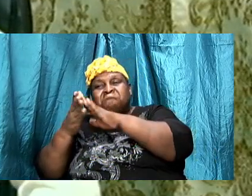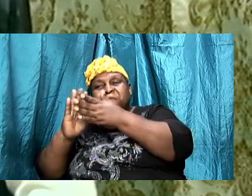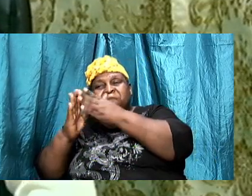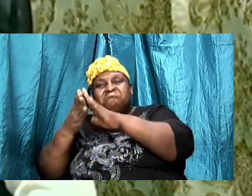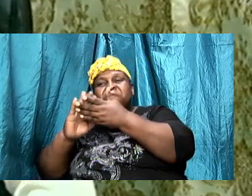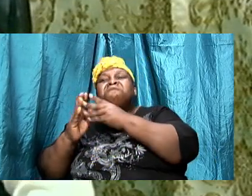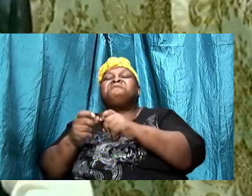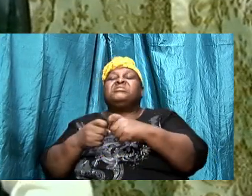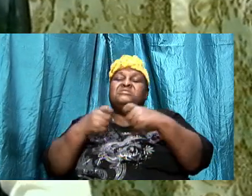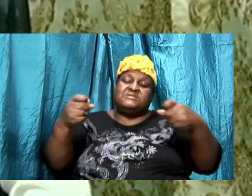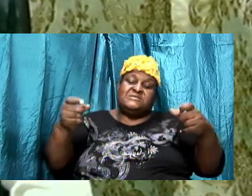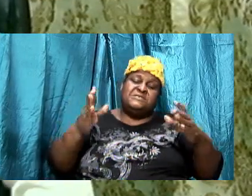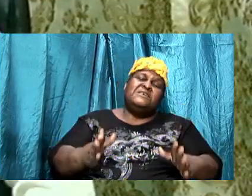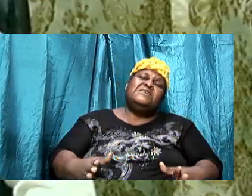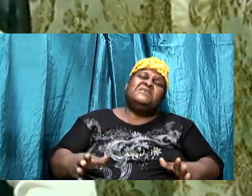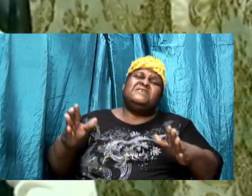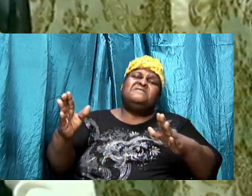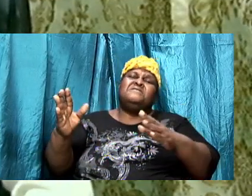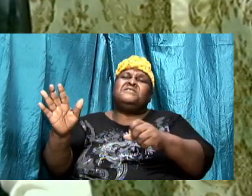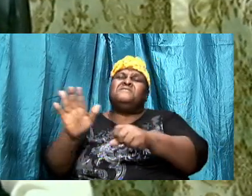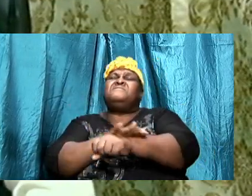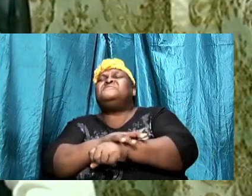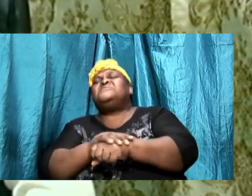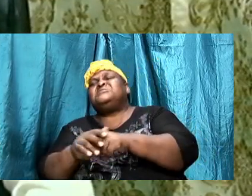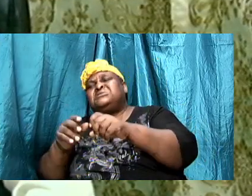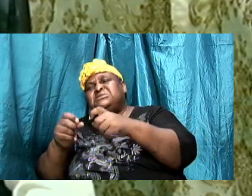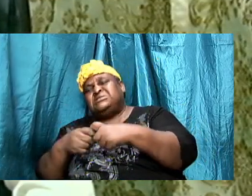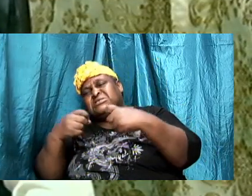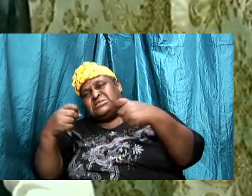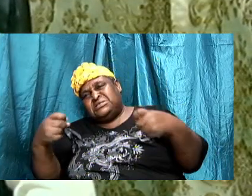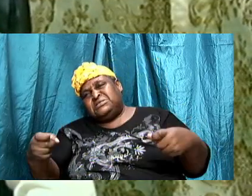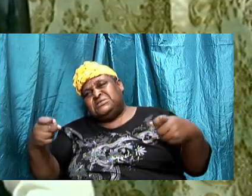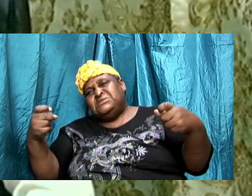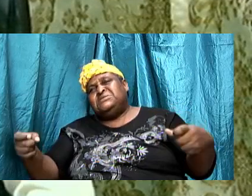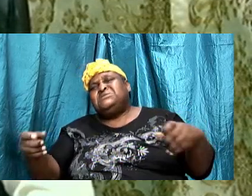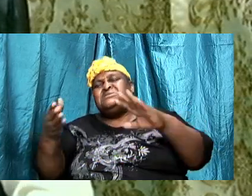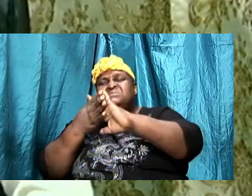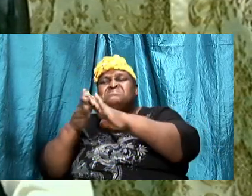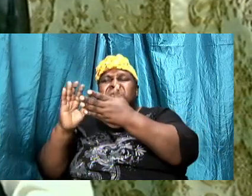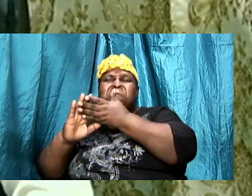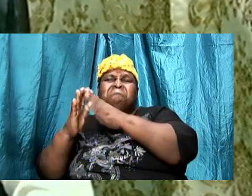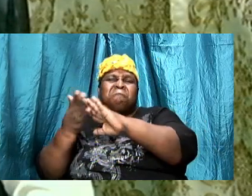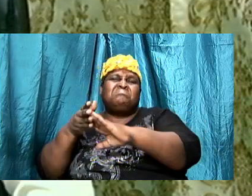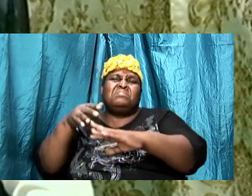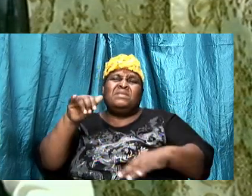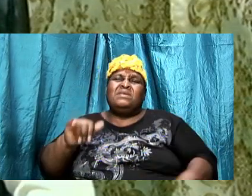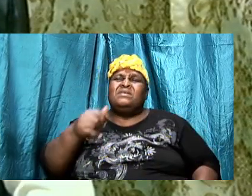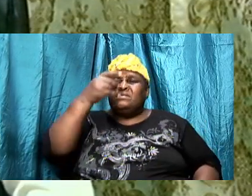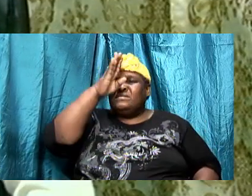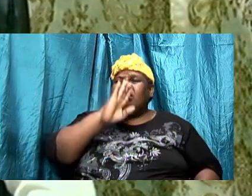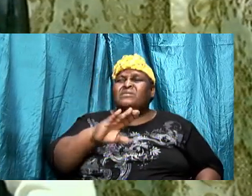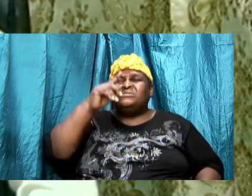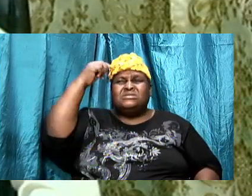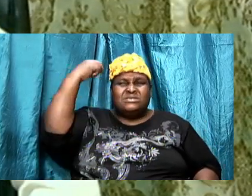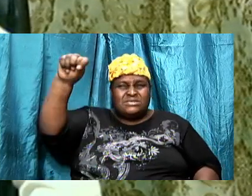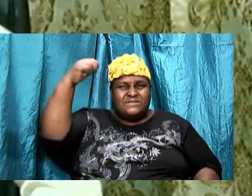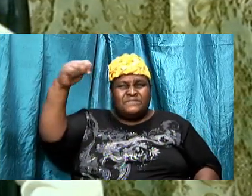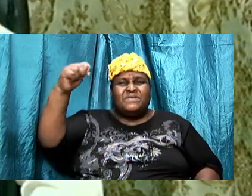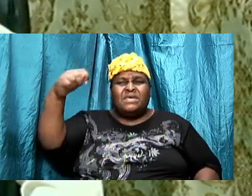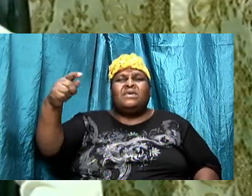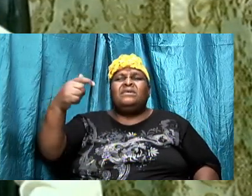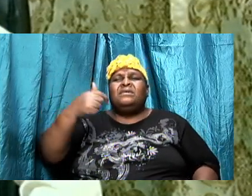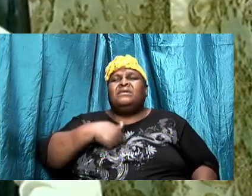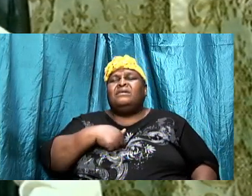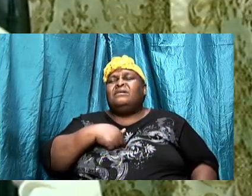immoral city, which is another irony, that a city is so immoral that God would testify and say, "Look here, I have